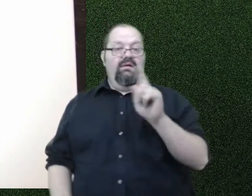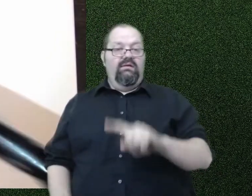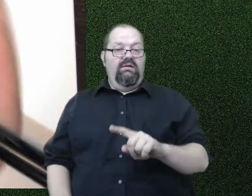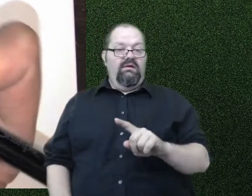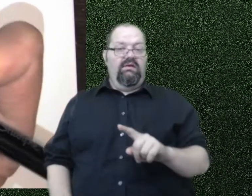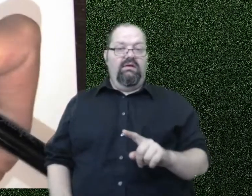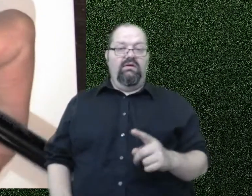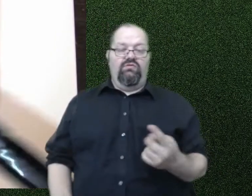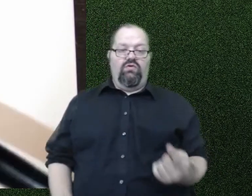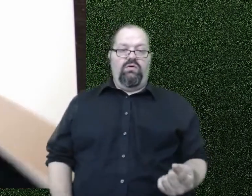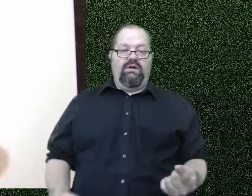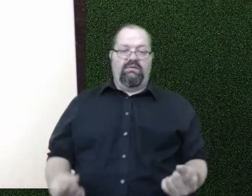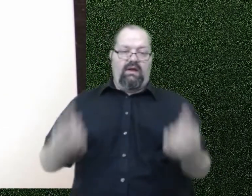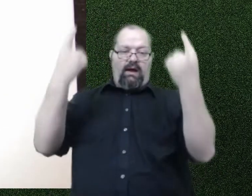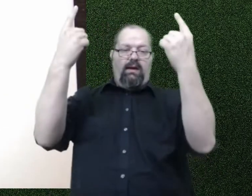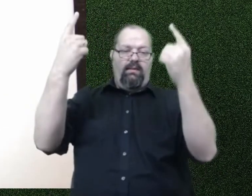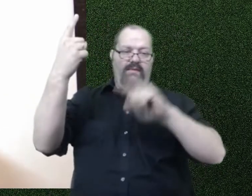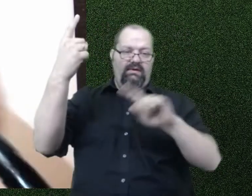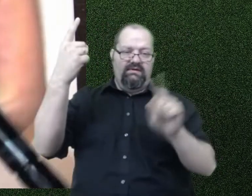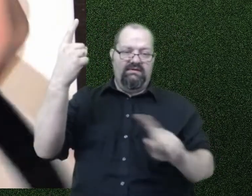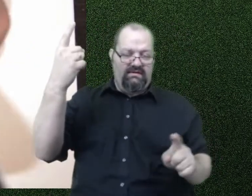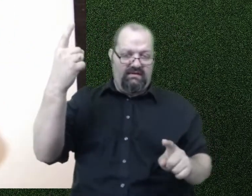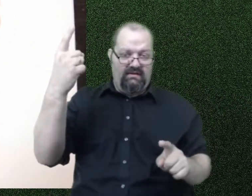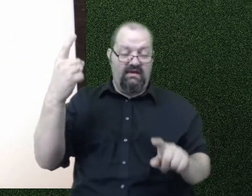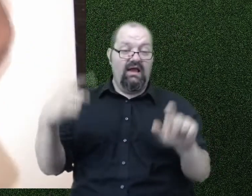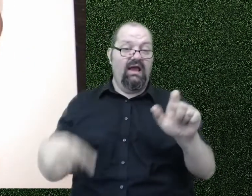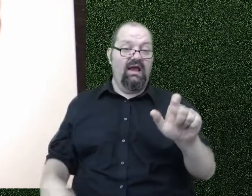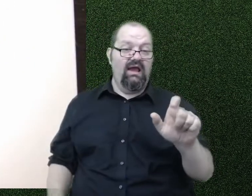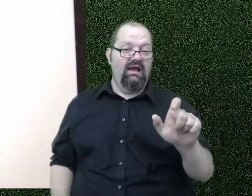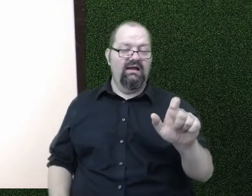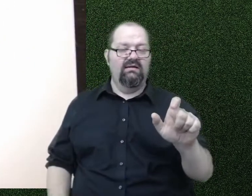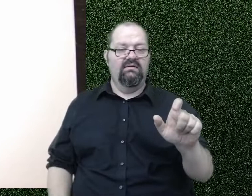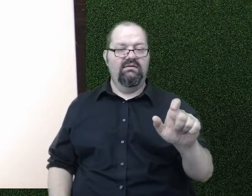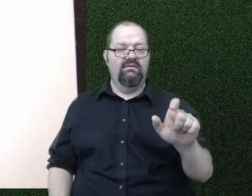my torso. And the x-axis